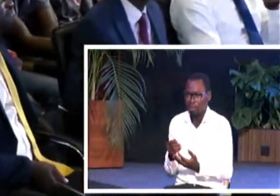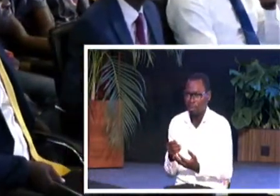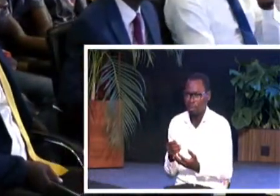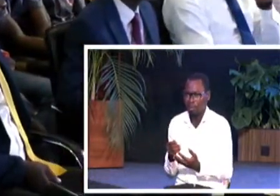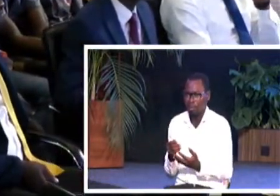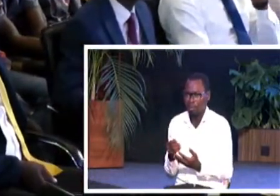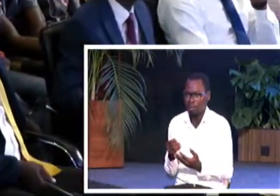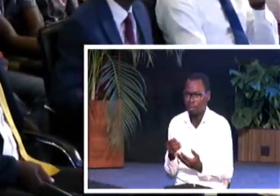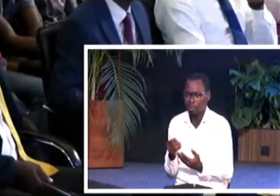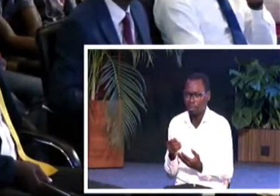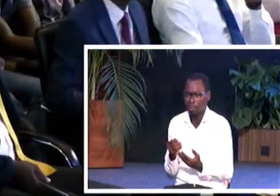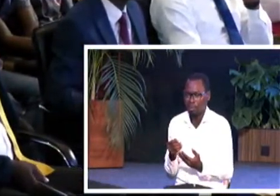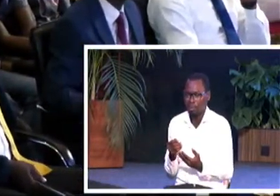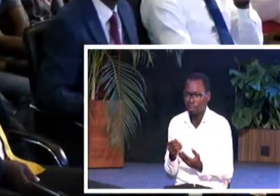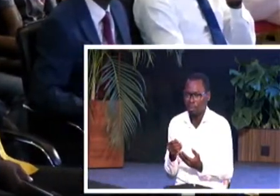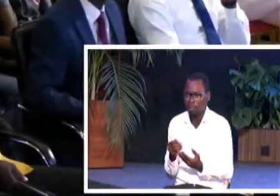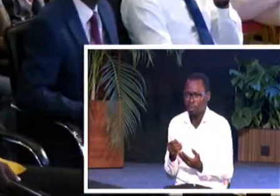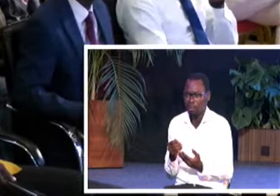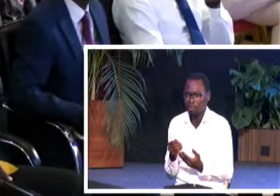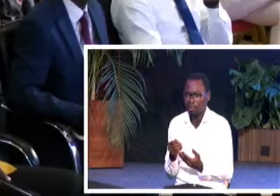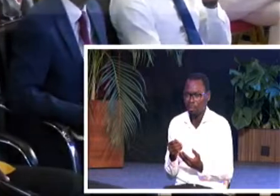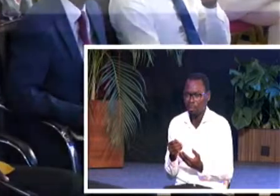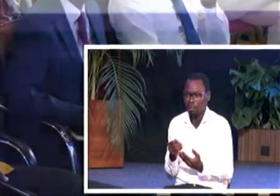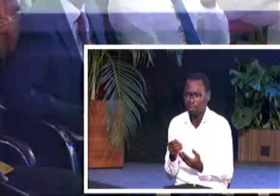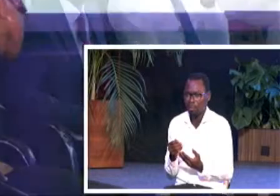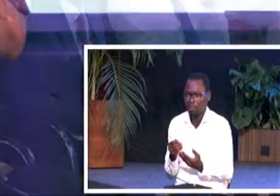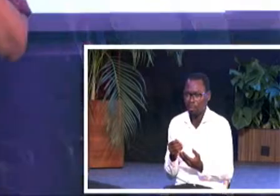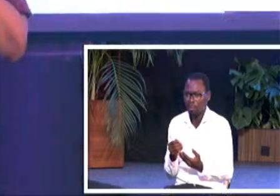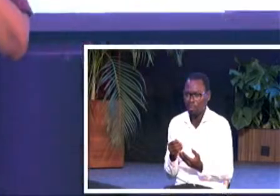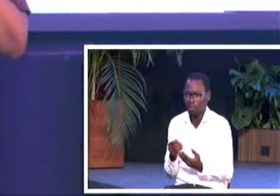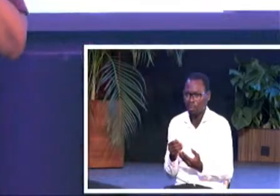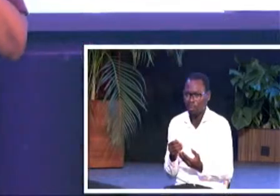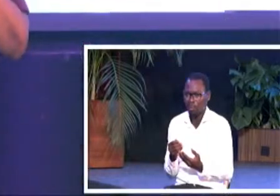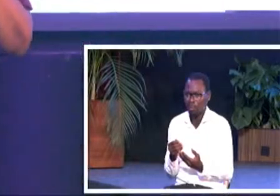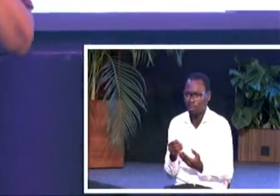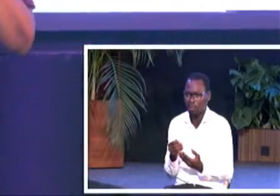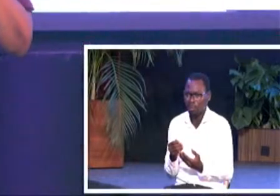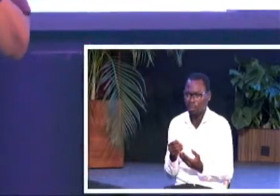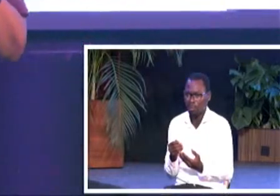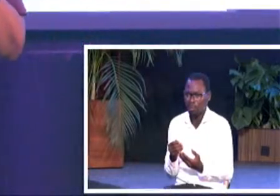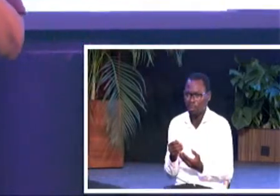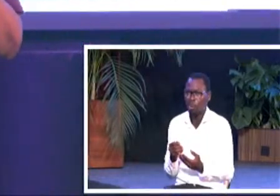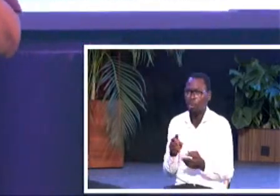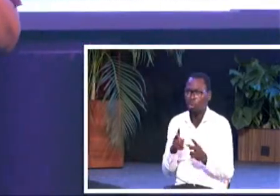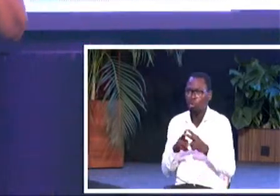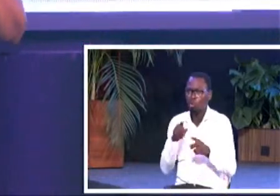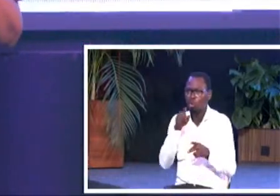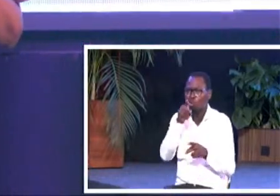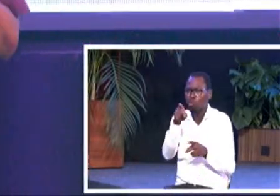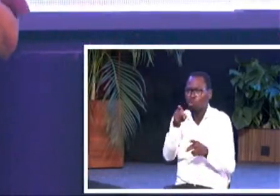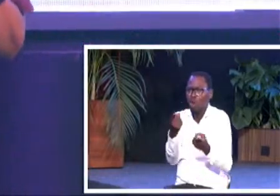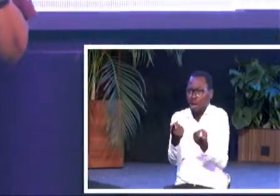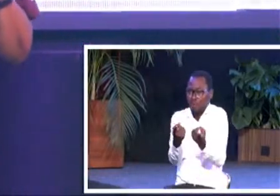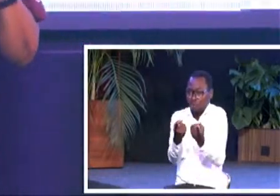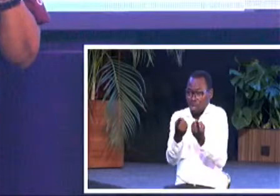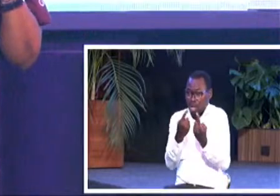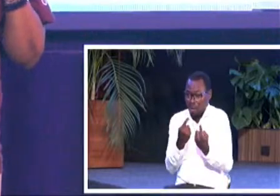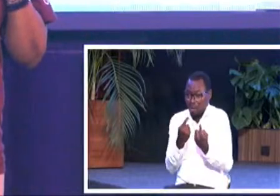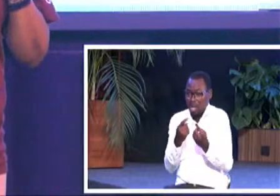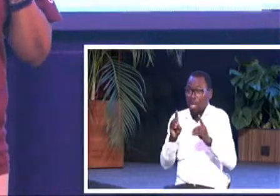way. You are supposed to come and do it better than I am